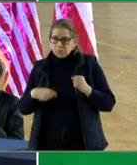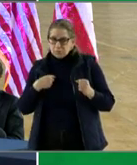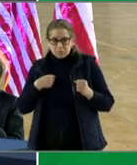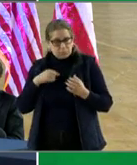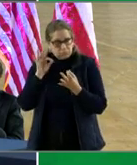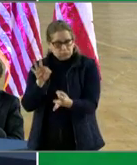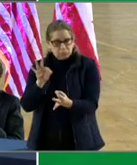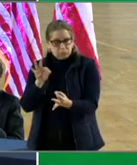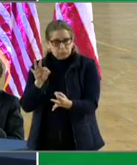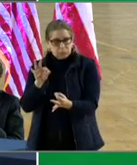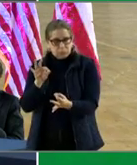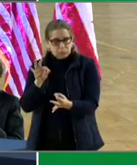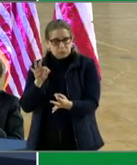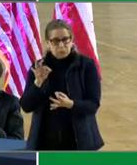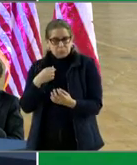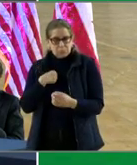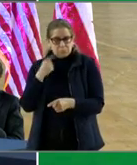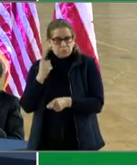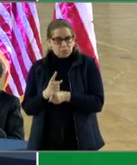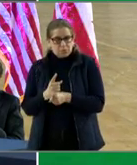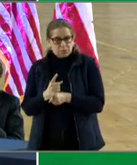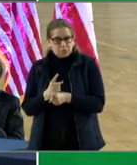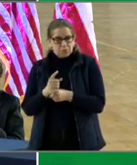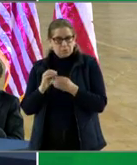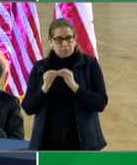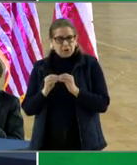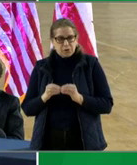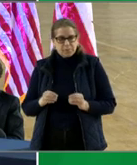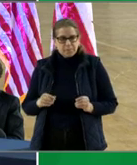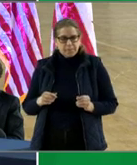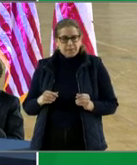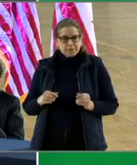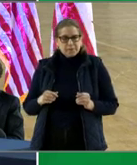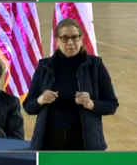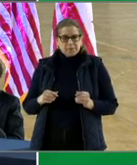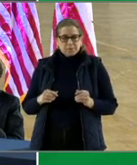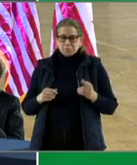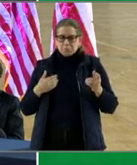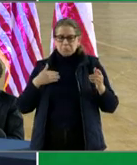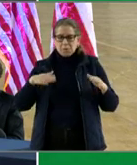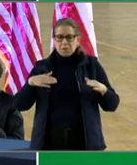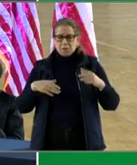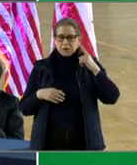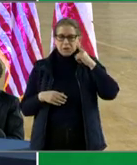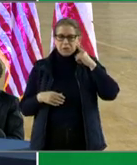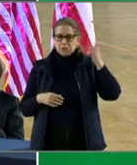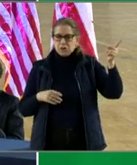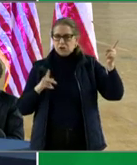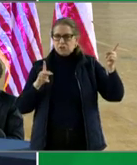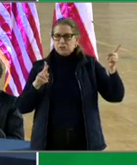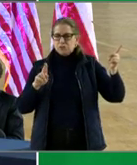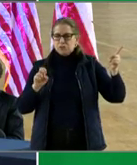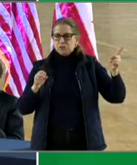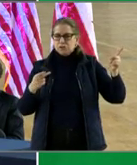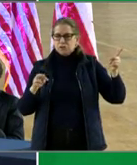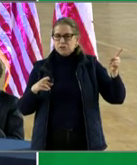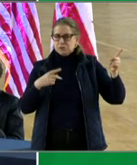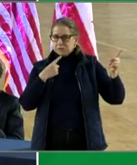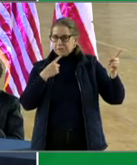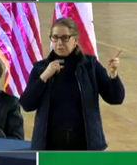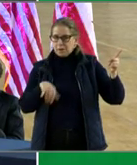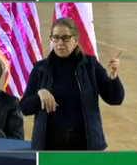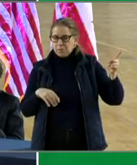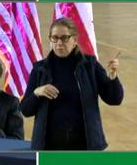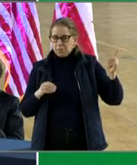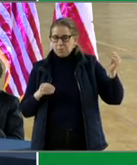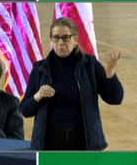And I think that I didn't actually hear Kushner's remarks. And our understanding of the